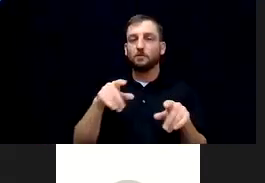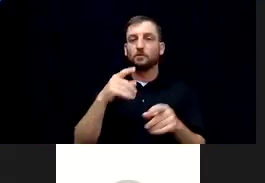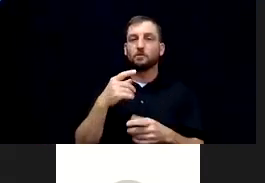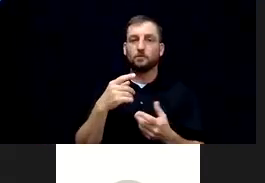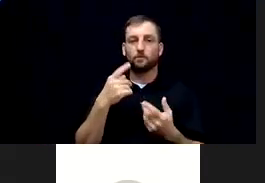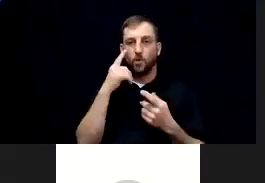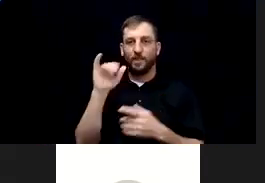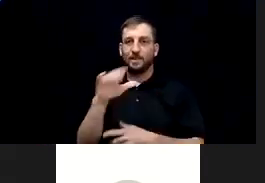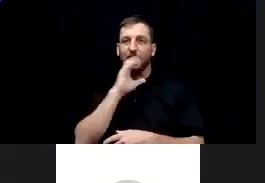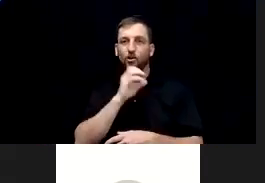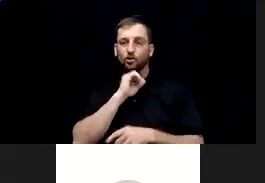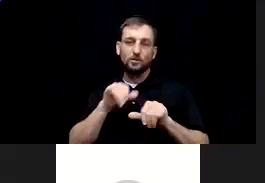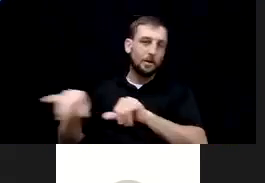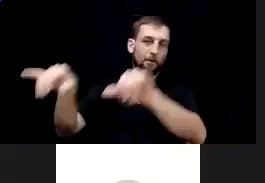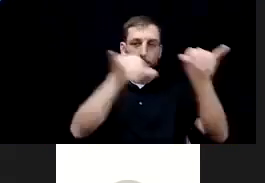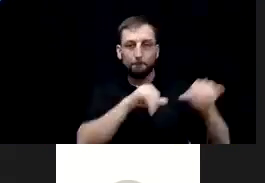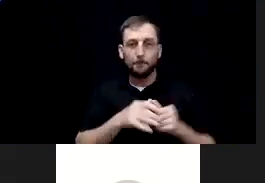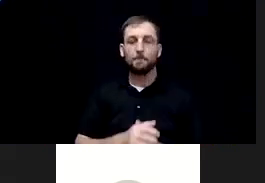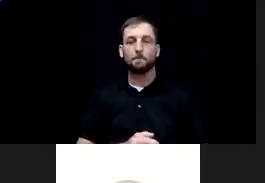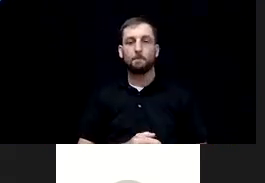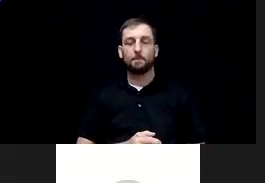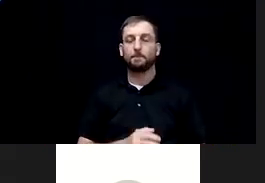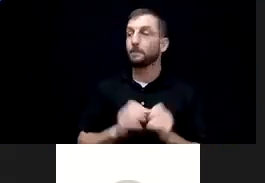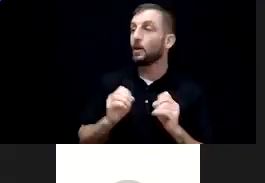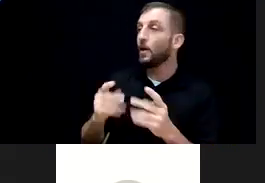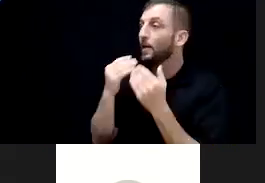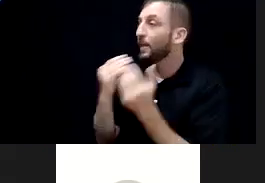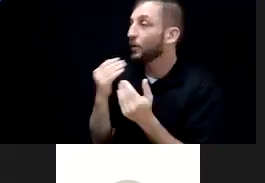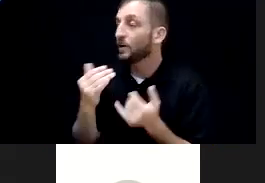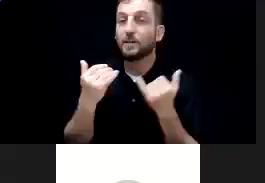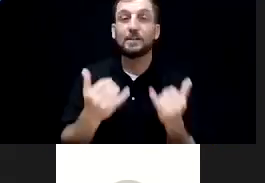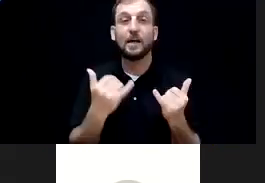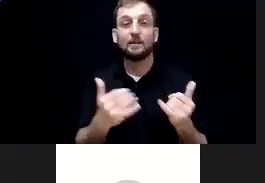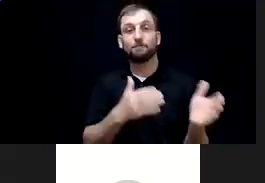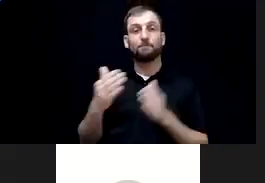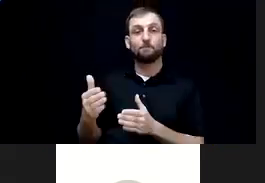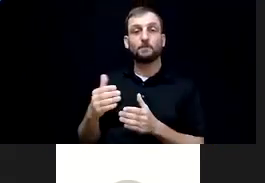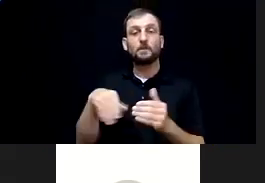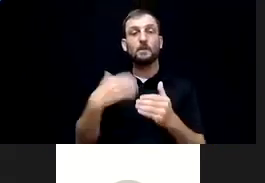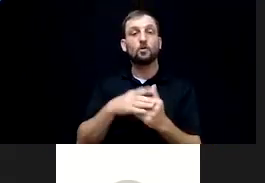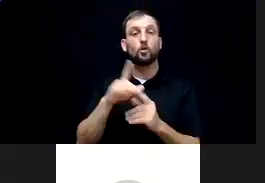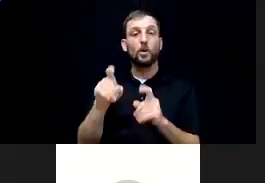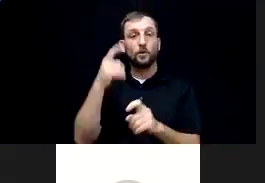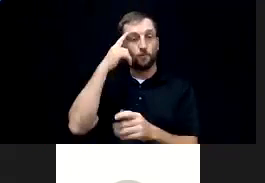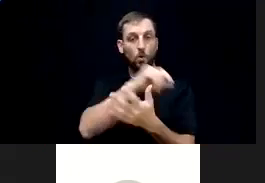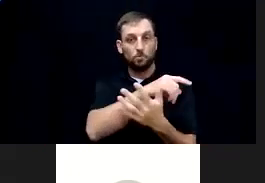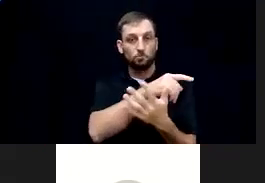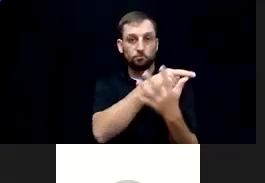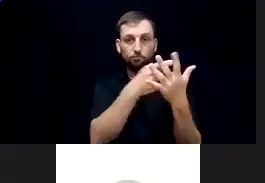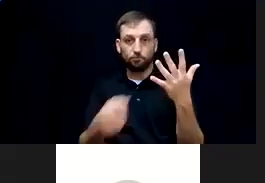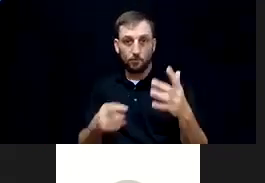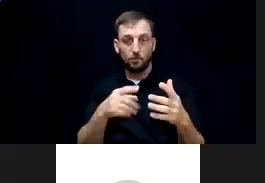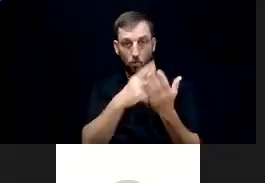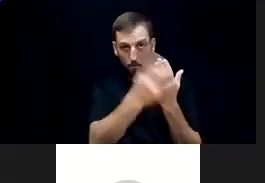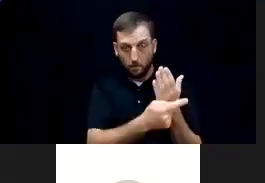Okay, thank you very much. Now, another question for each of the programs, the higher